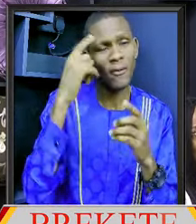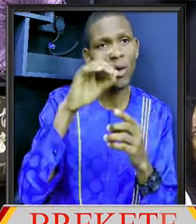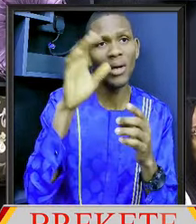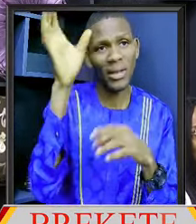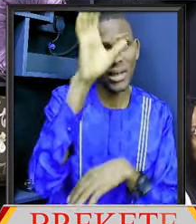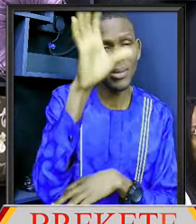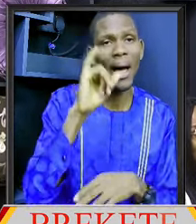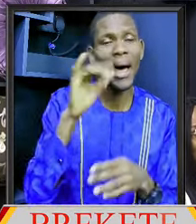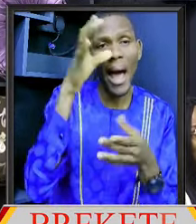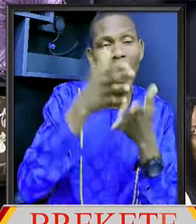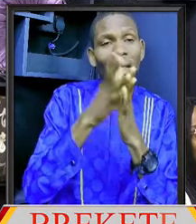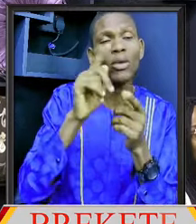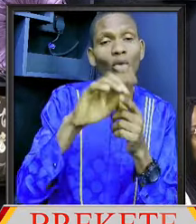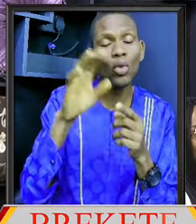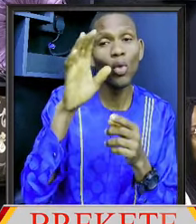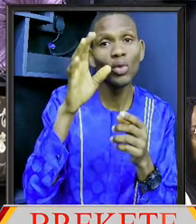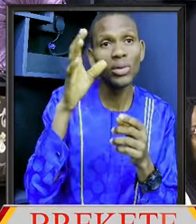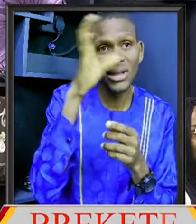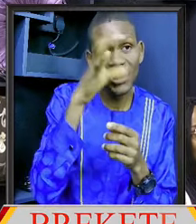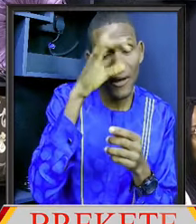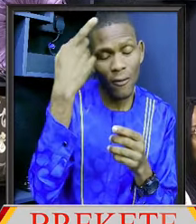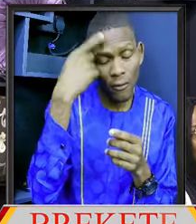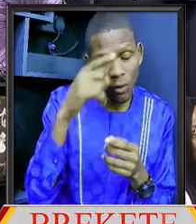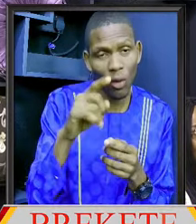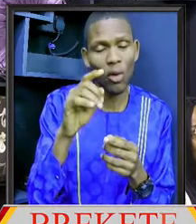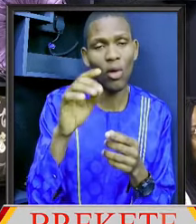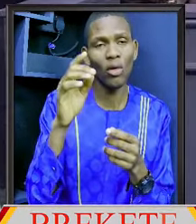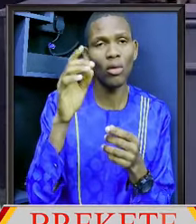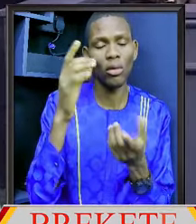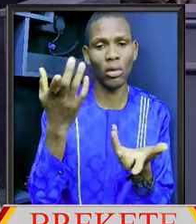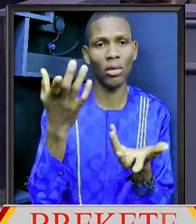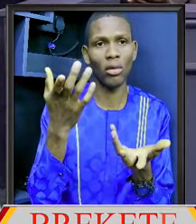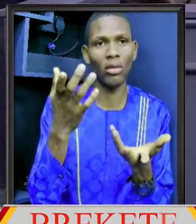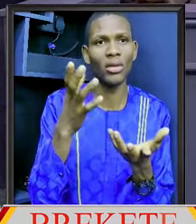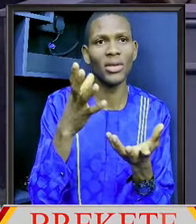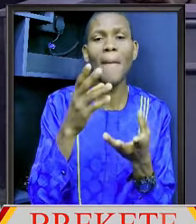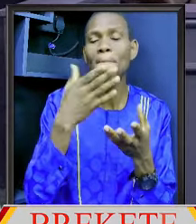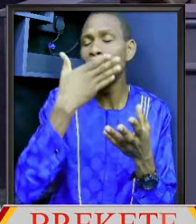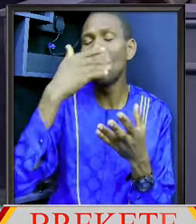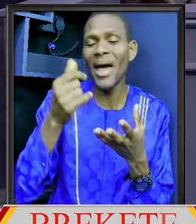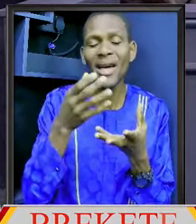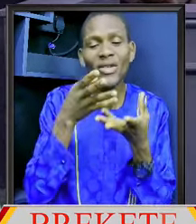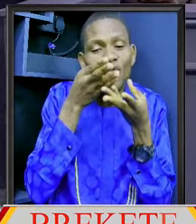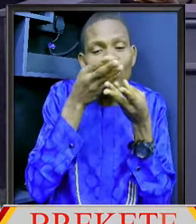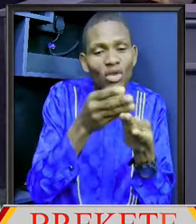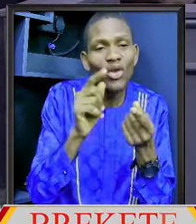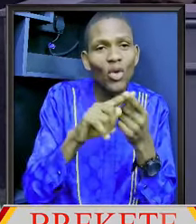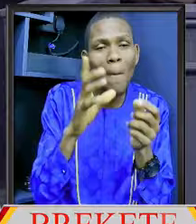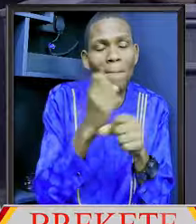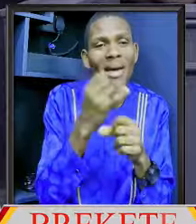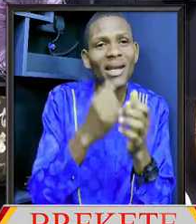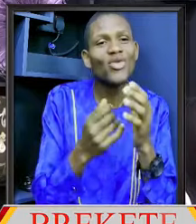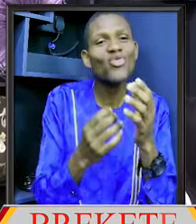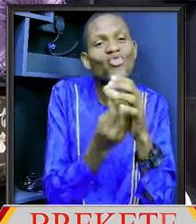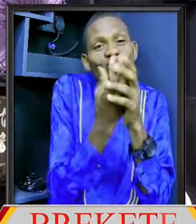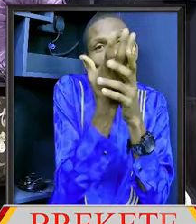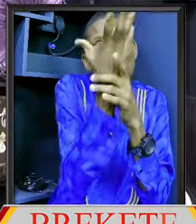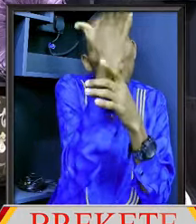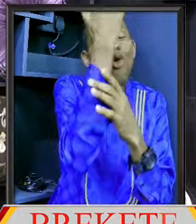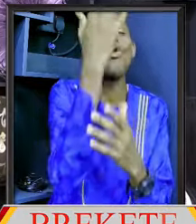to check for market the best feed. We go make them grow quick, well. When they see wickedness.